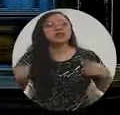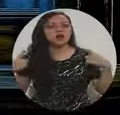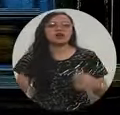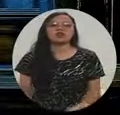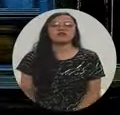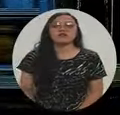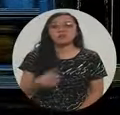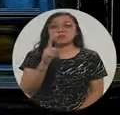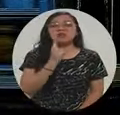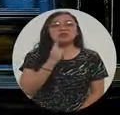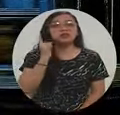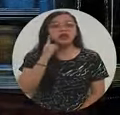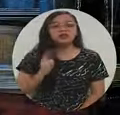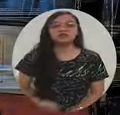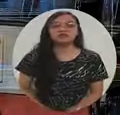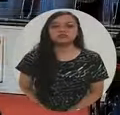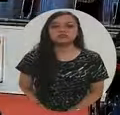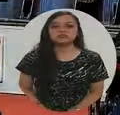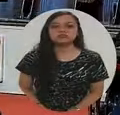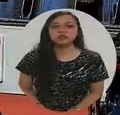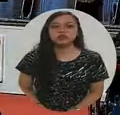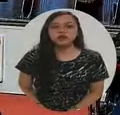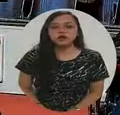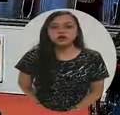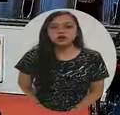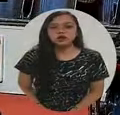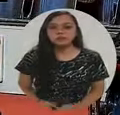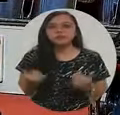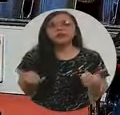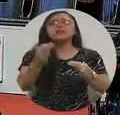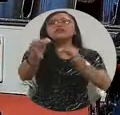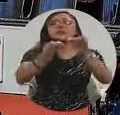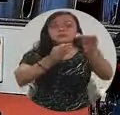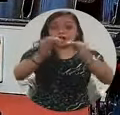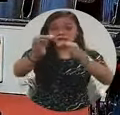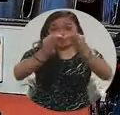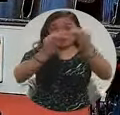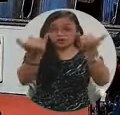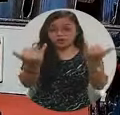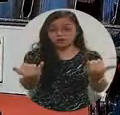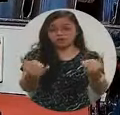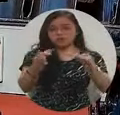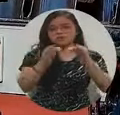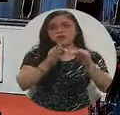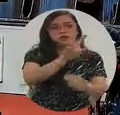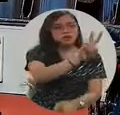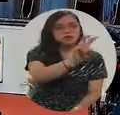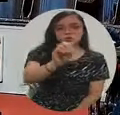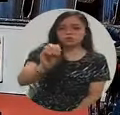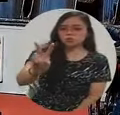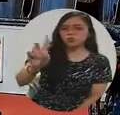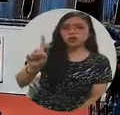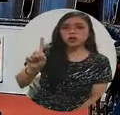The same way with us. When you know, I am talking about facing